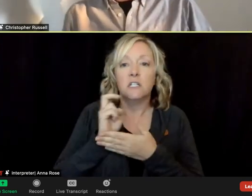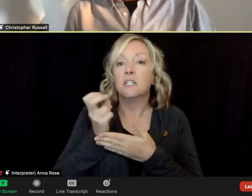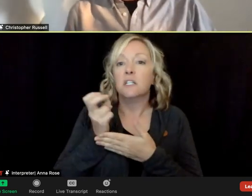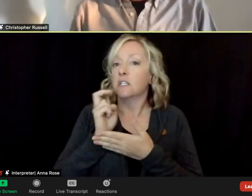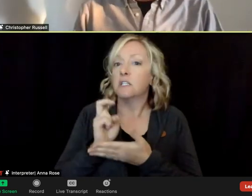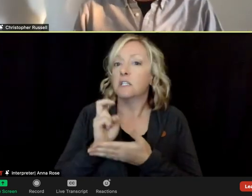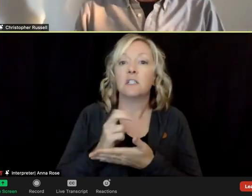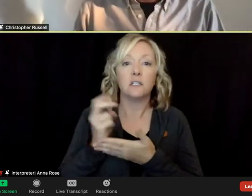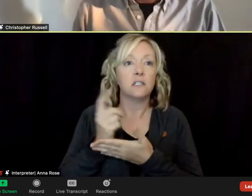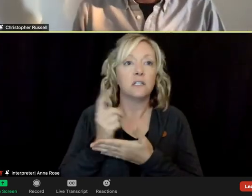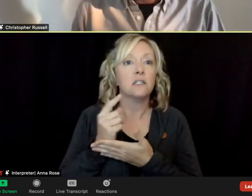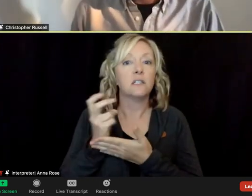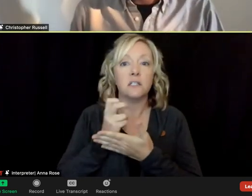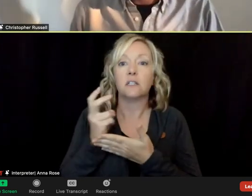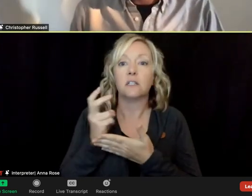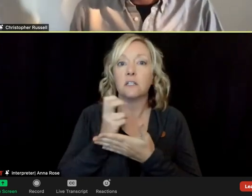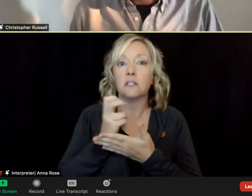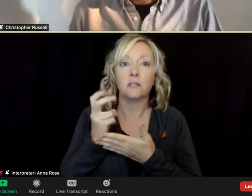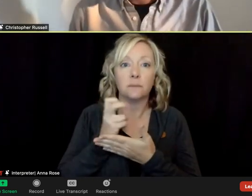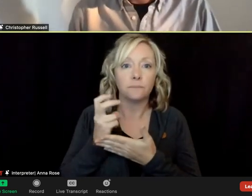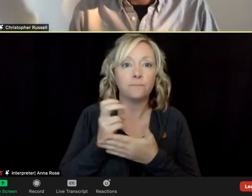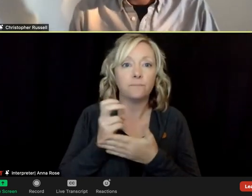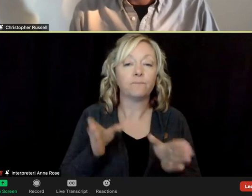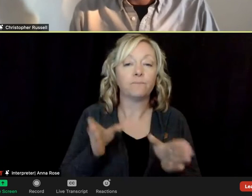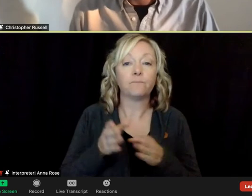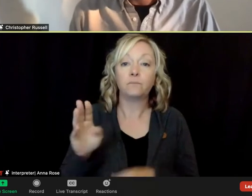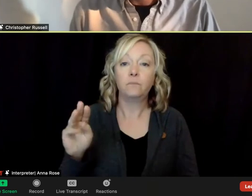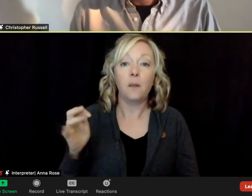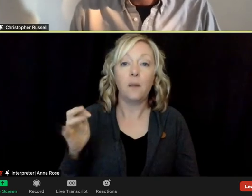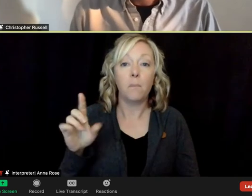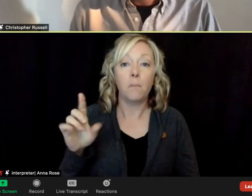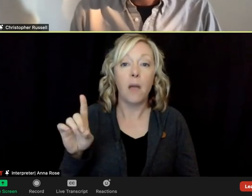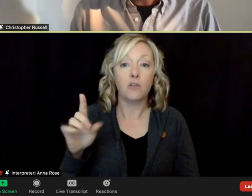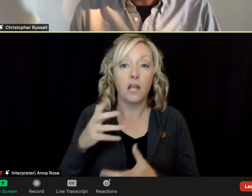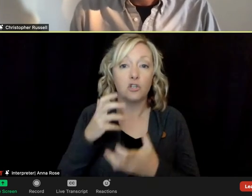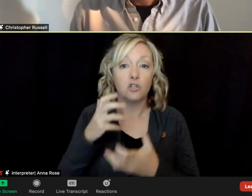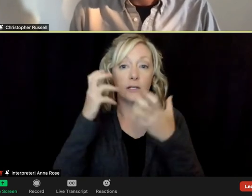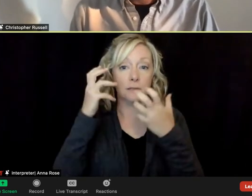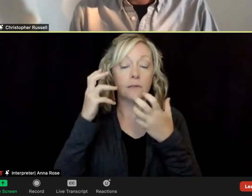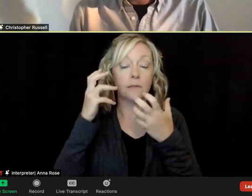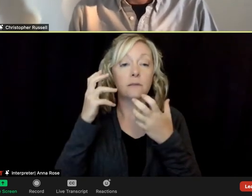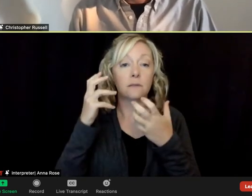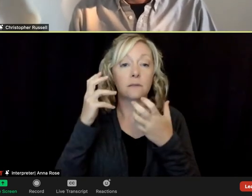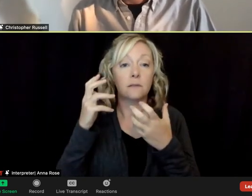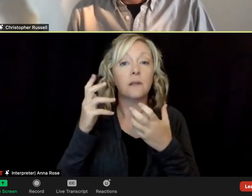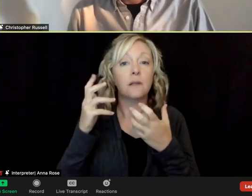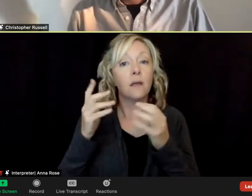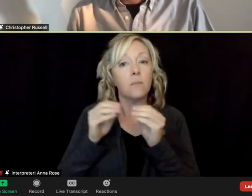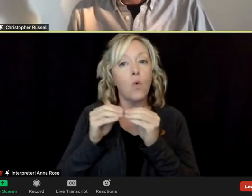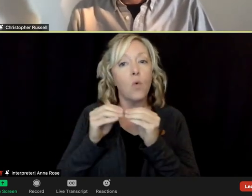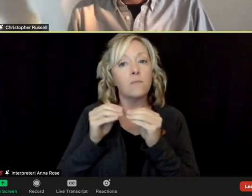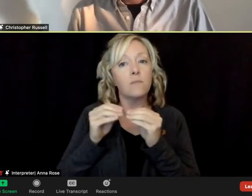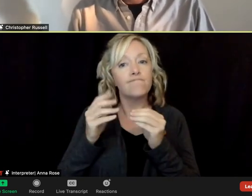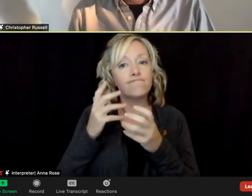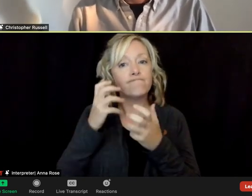up, Chris. And then there's mildly agitated, right? A little more like kind of